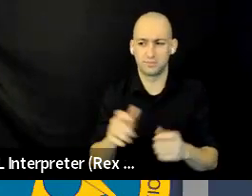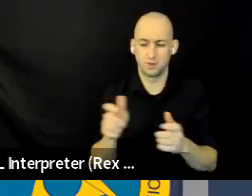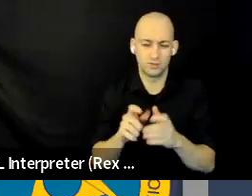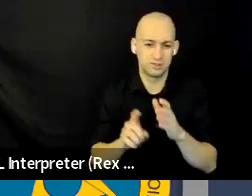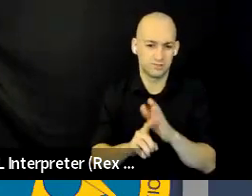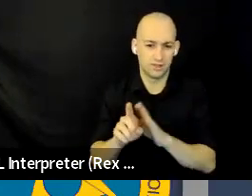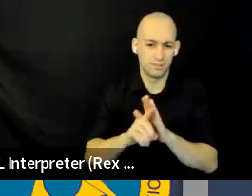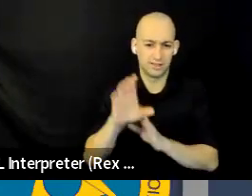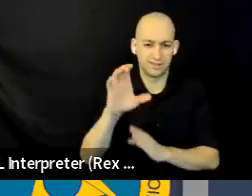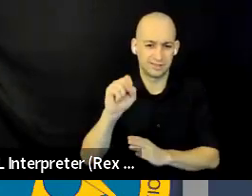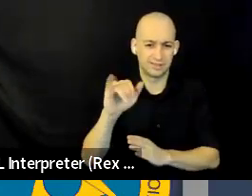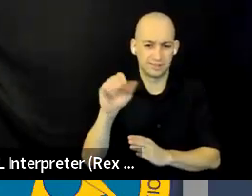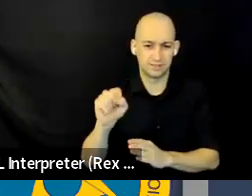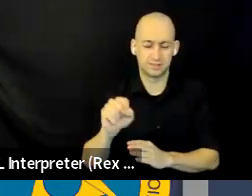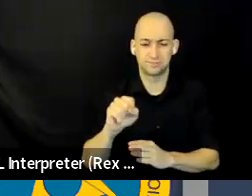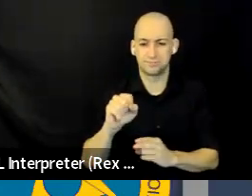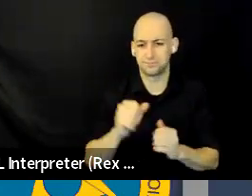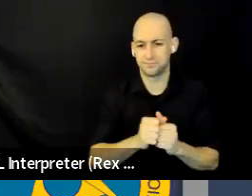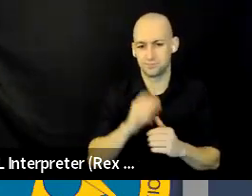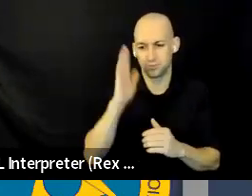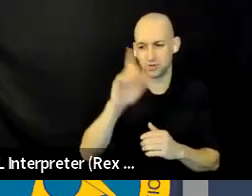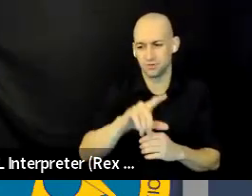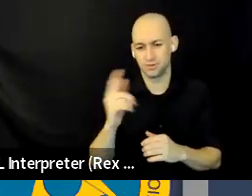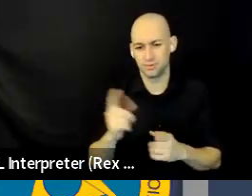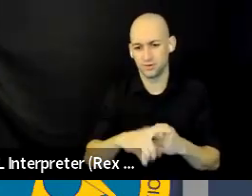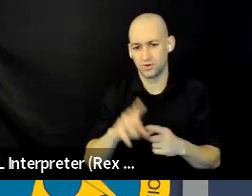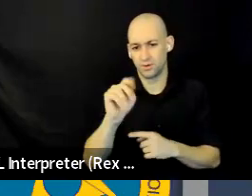further ado, I will turn it over to Marlon.